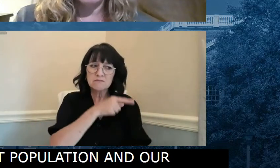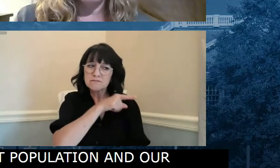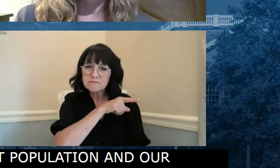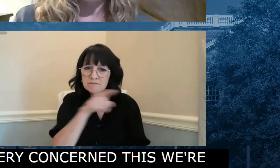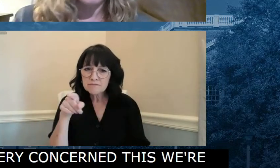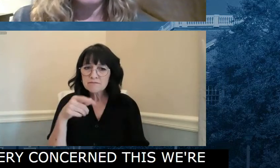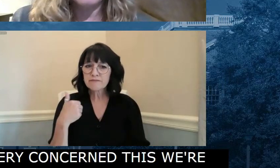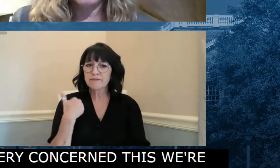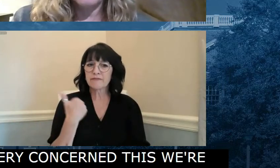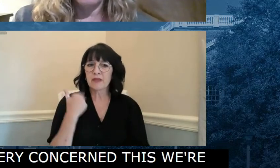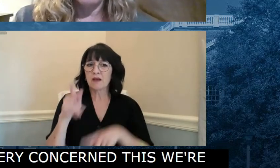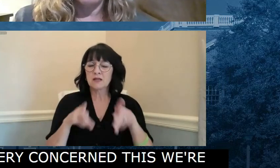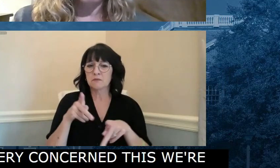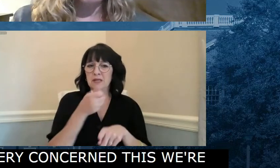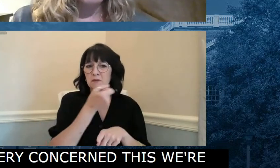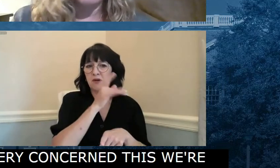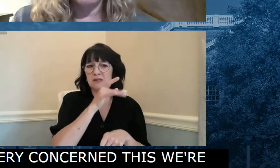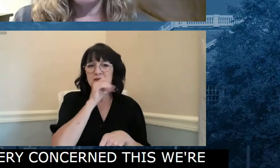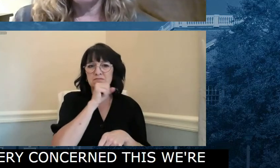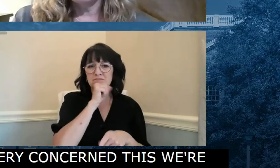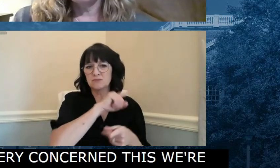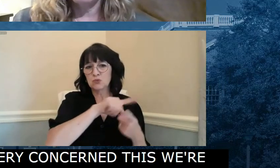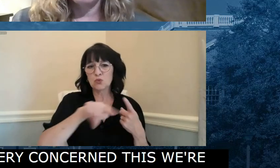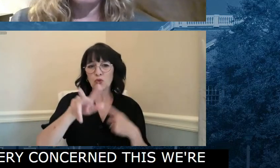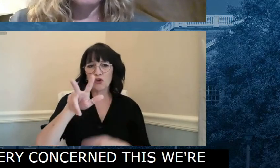some outbreaks,